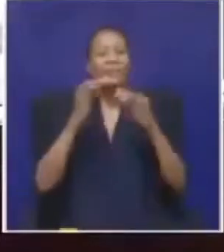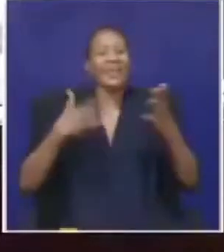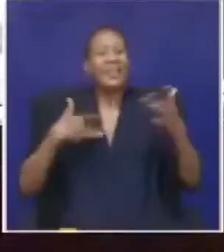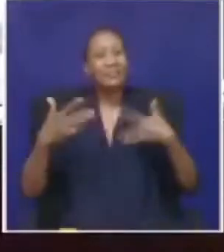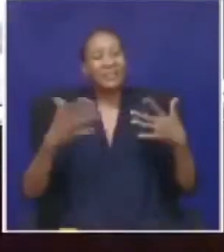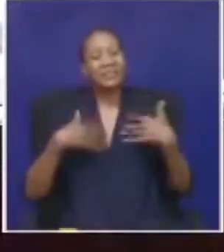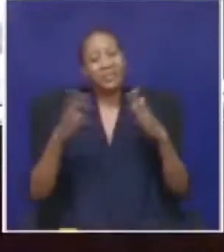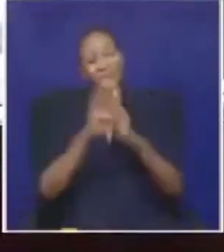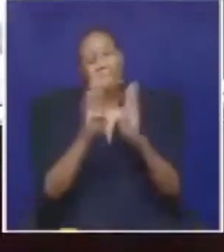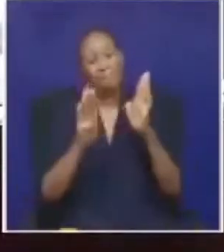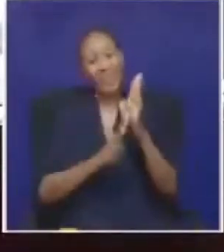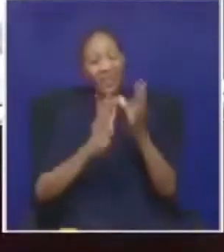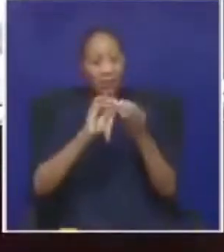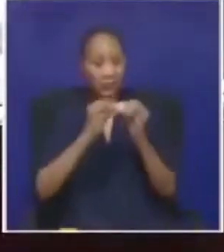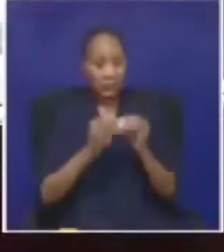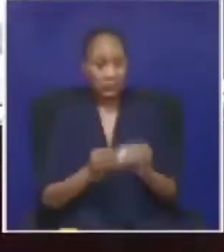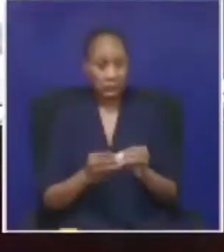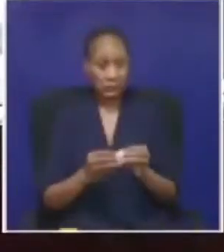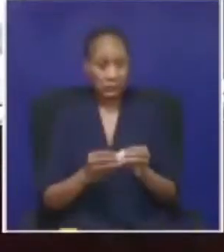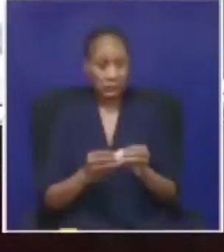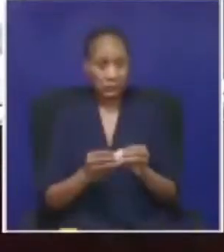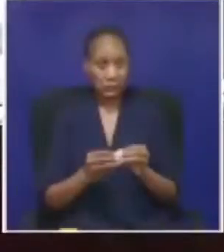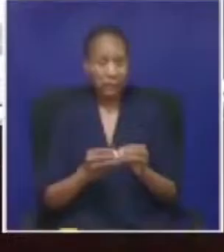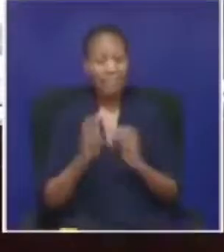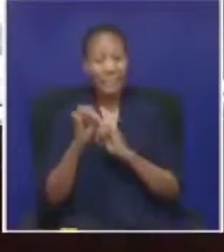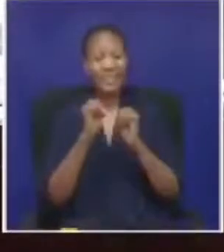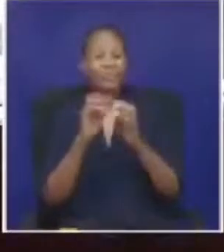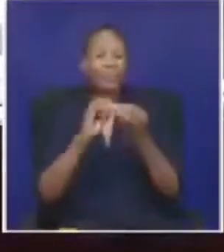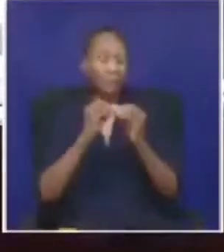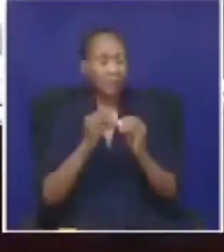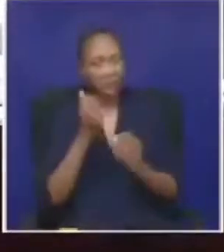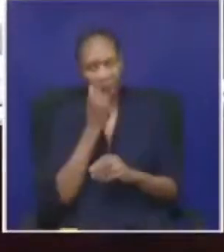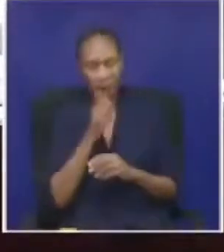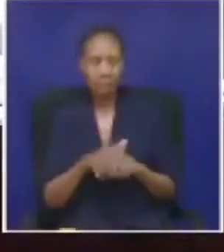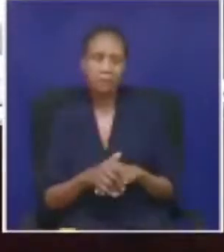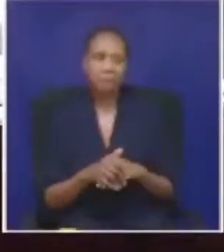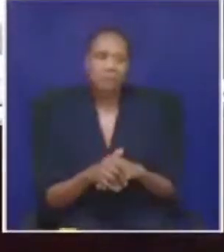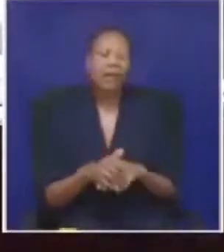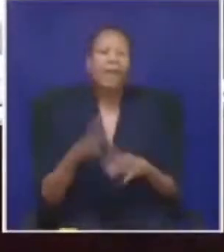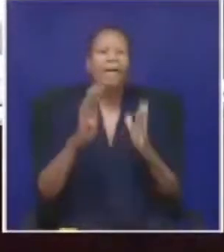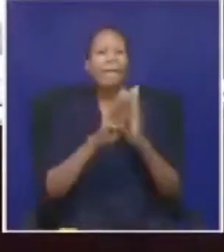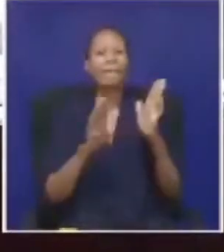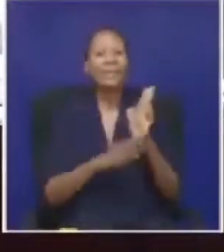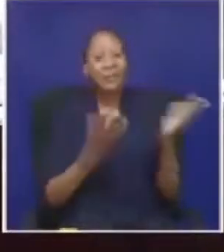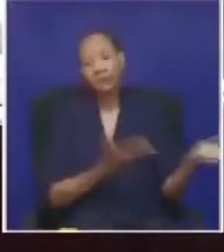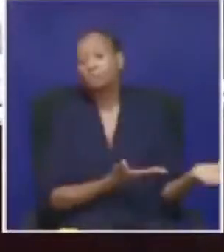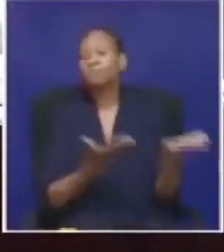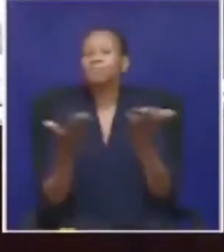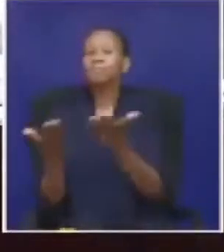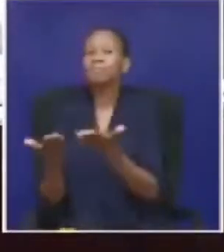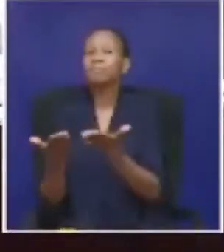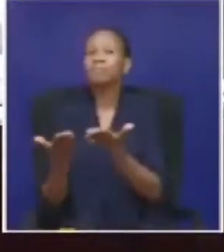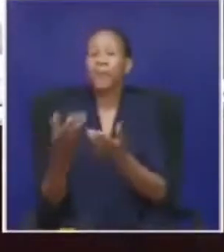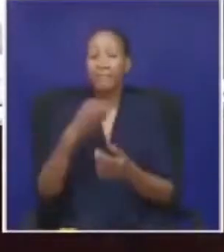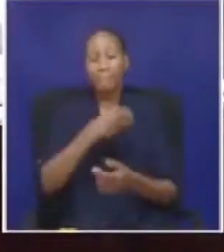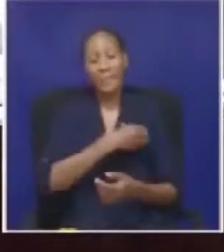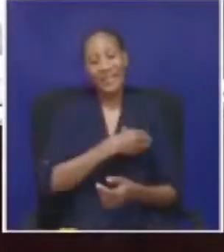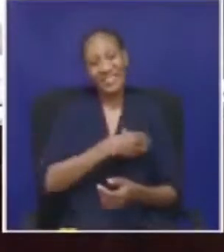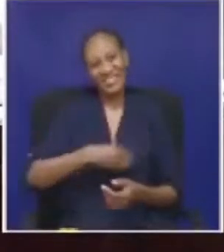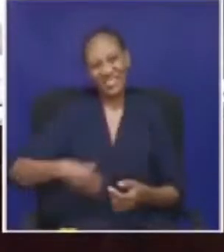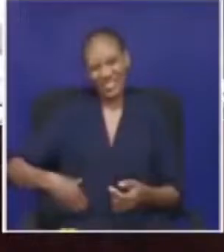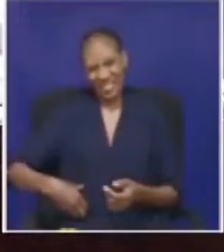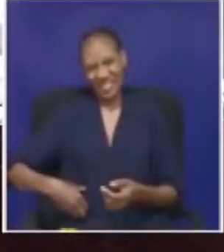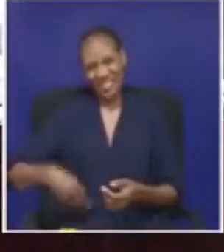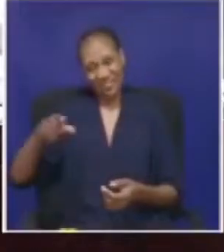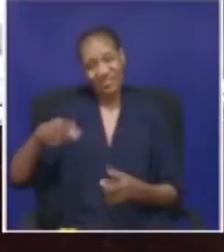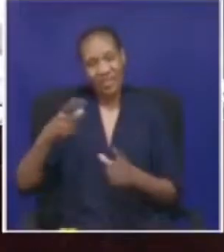Administration Amendment Management Bill, rather. The bill has been sent to the President